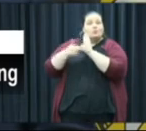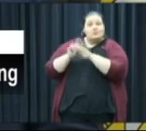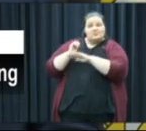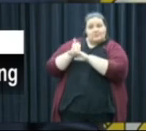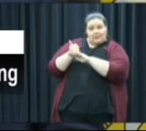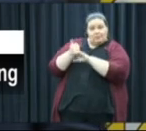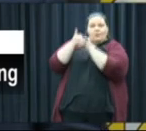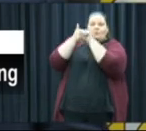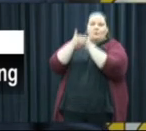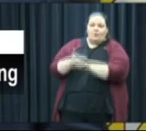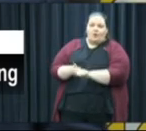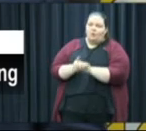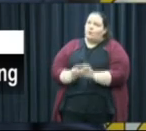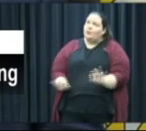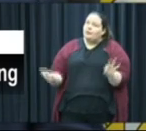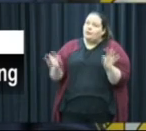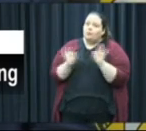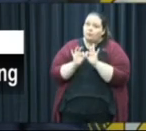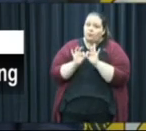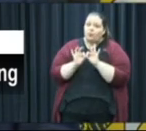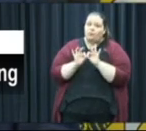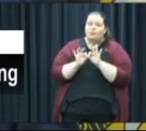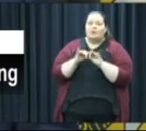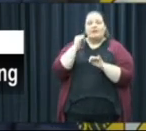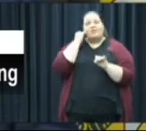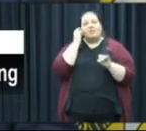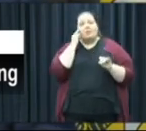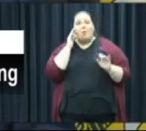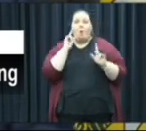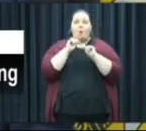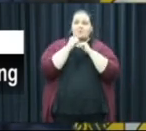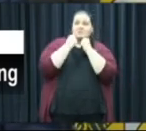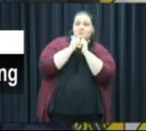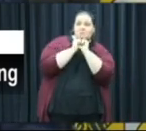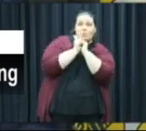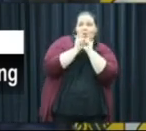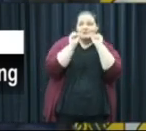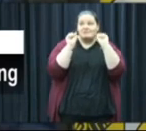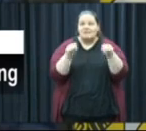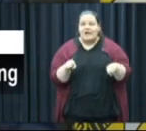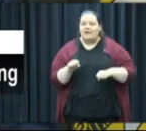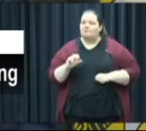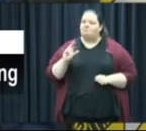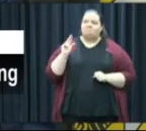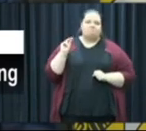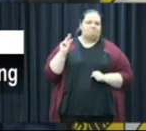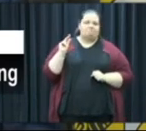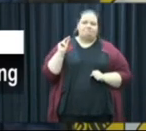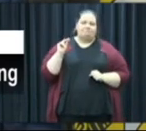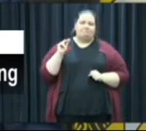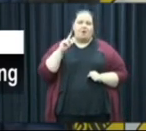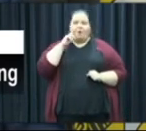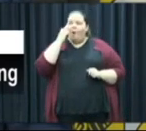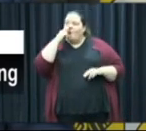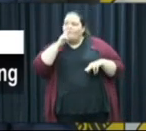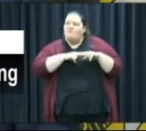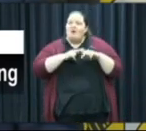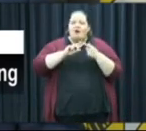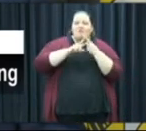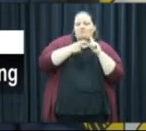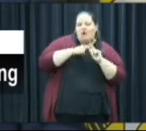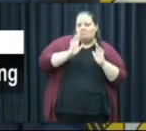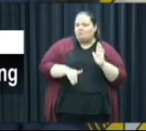ever before. Team sports are not permitted. That means pickup basketball at the local outdoor court